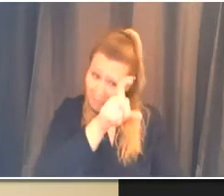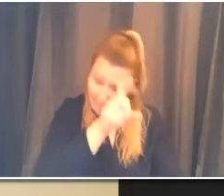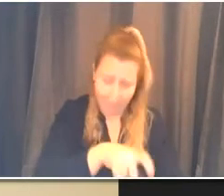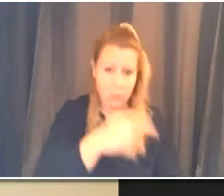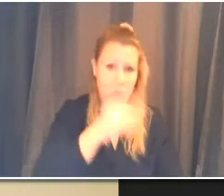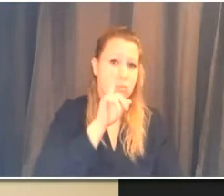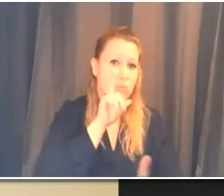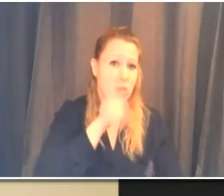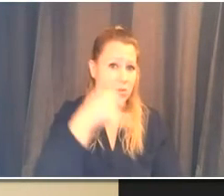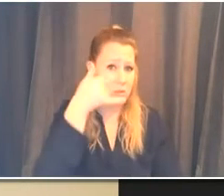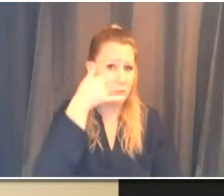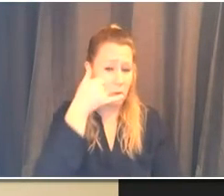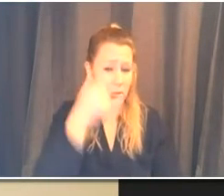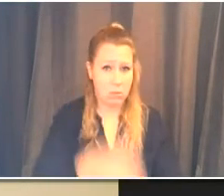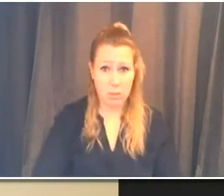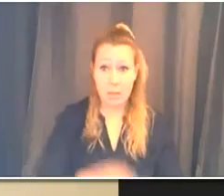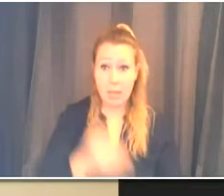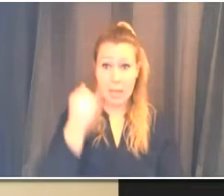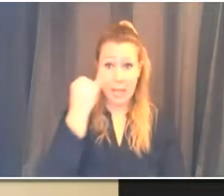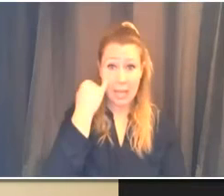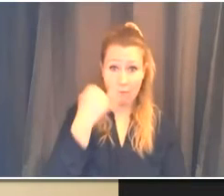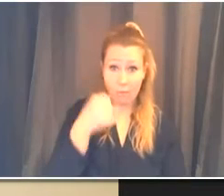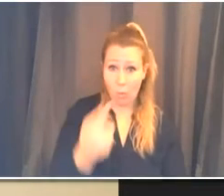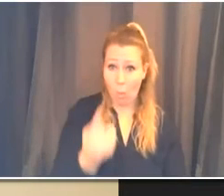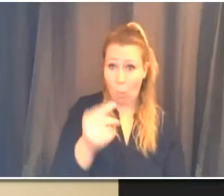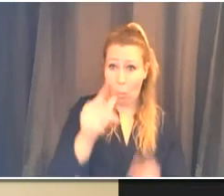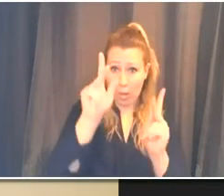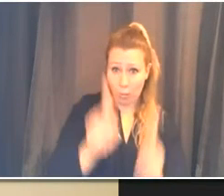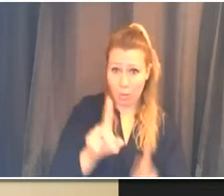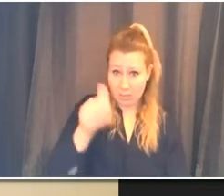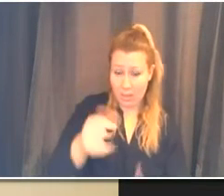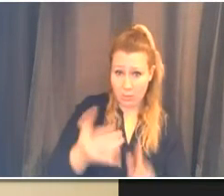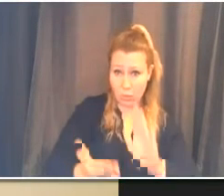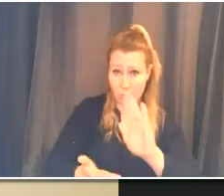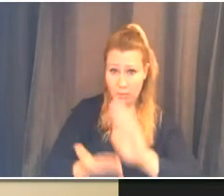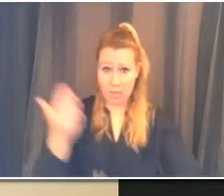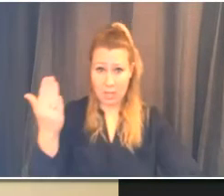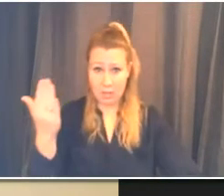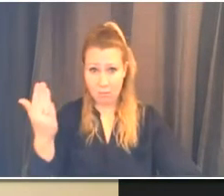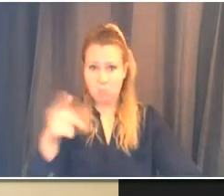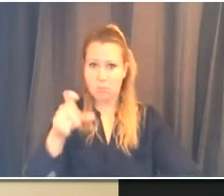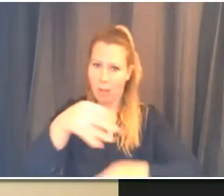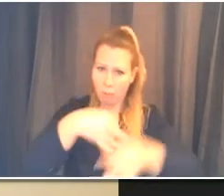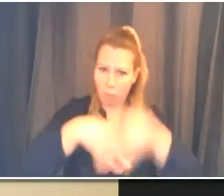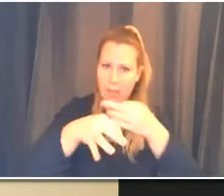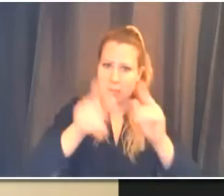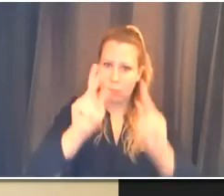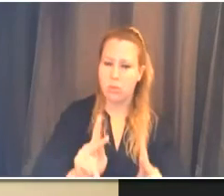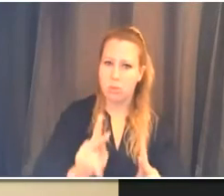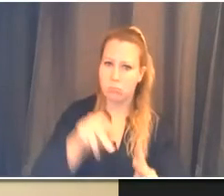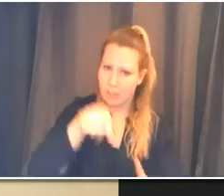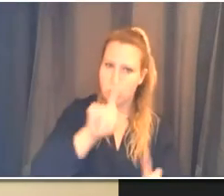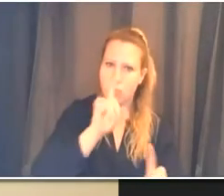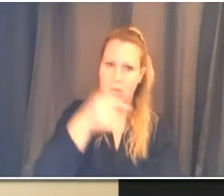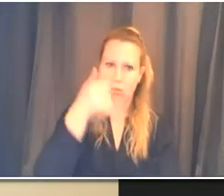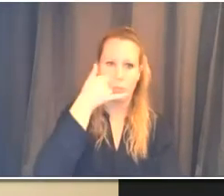add to that that checking up on DV victims two to three times a month is unacceptable we need to make sure